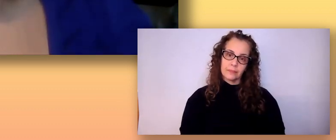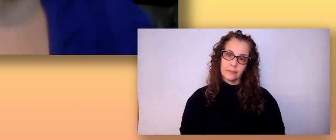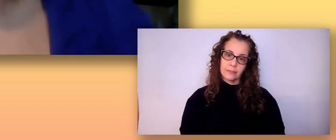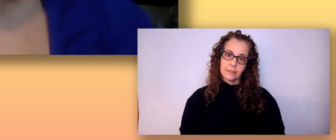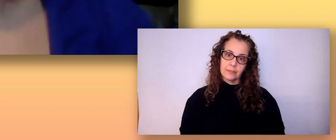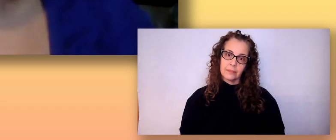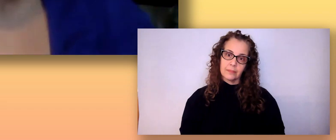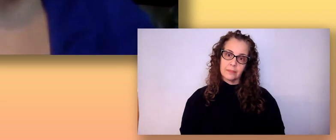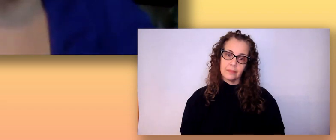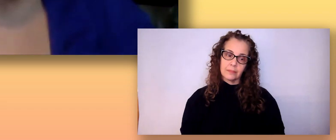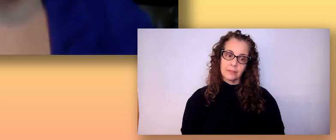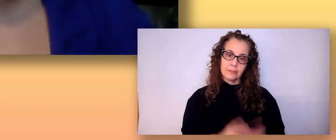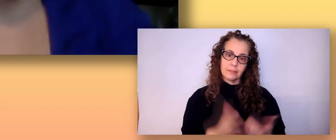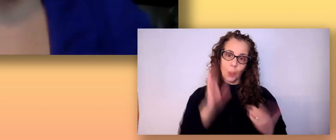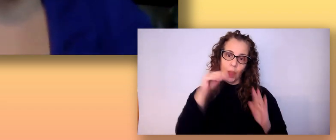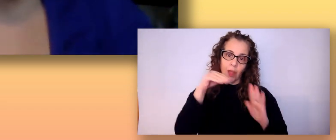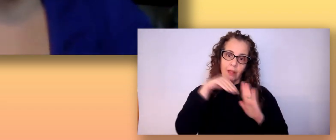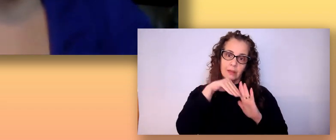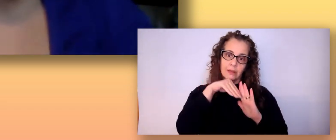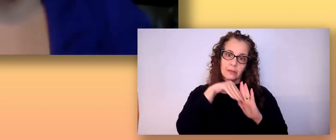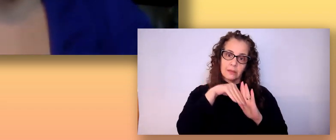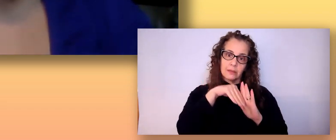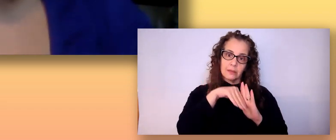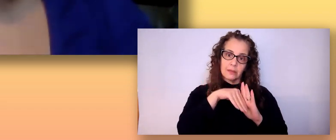Only gets worse from here.